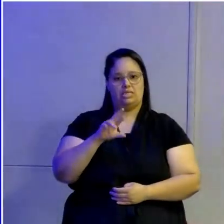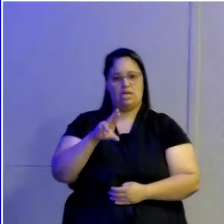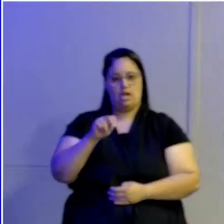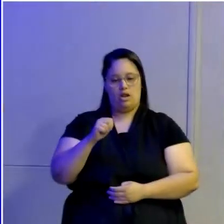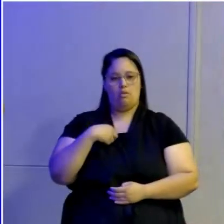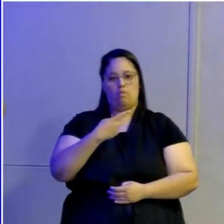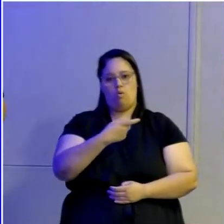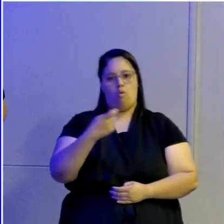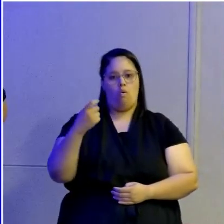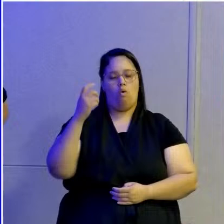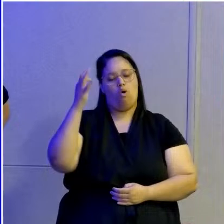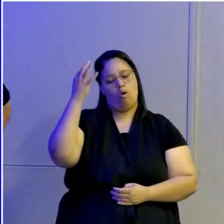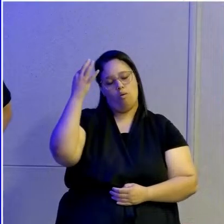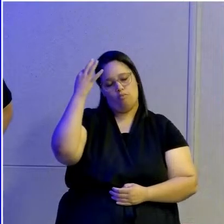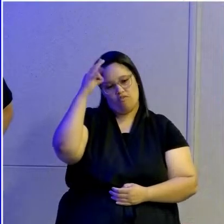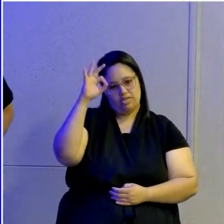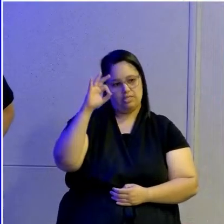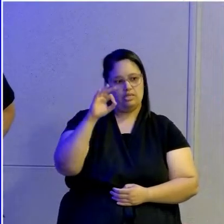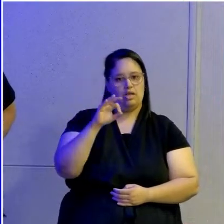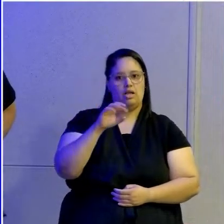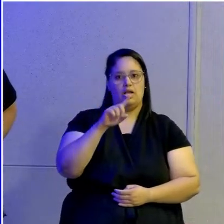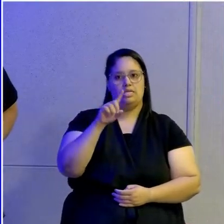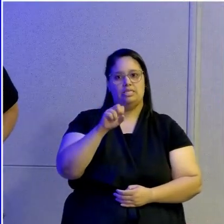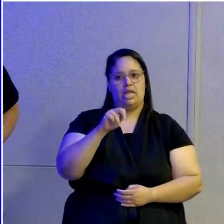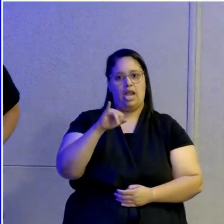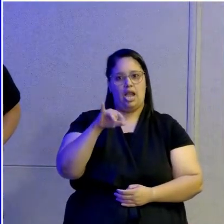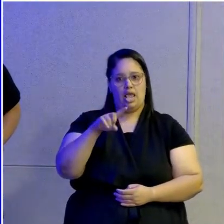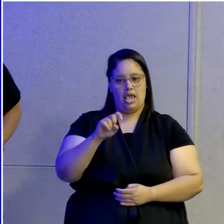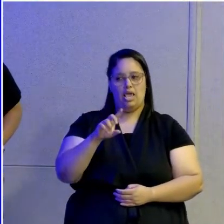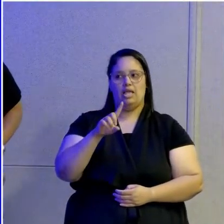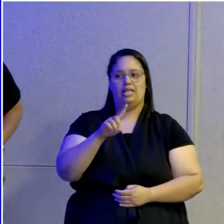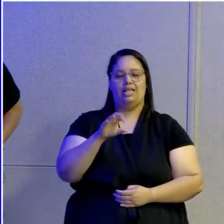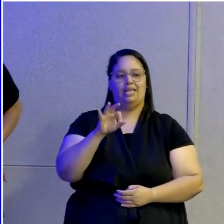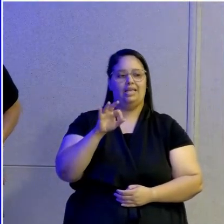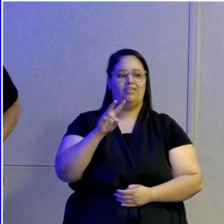calling Professor Azindi Muronga, who was the DVC